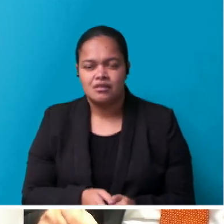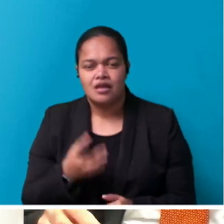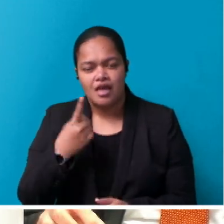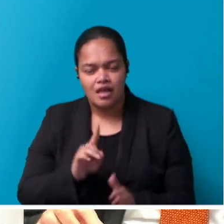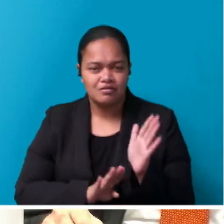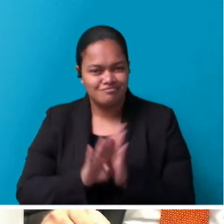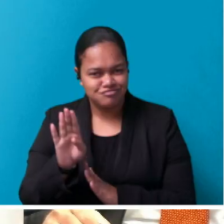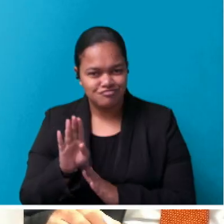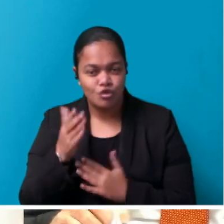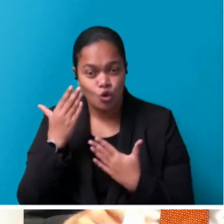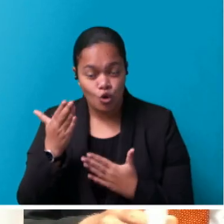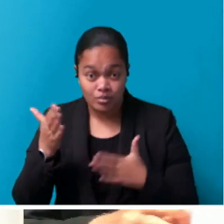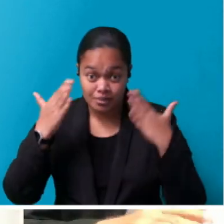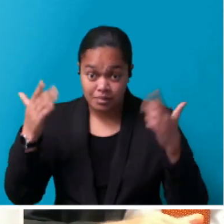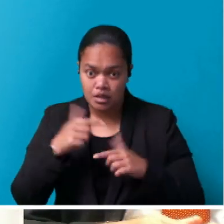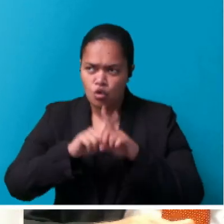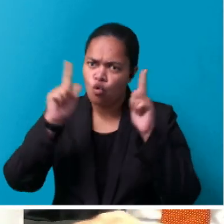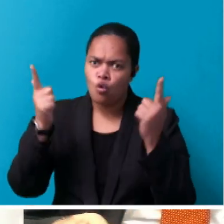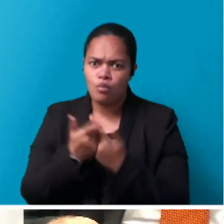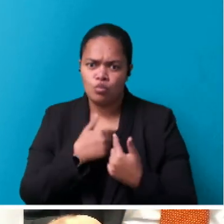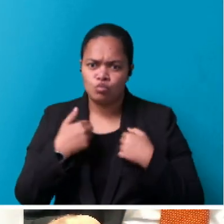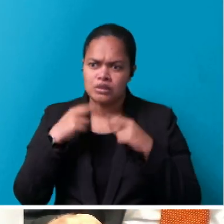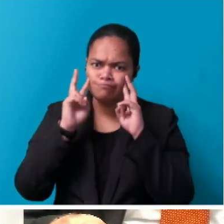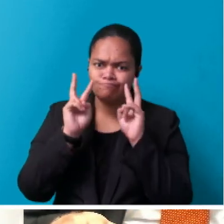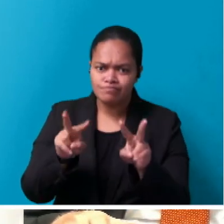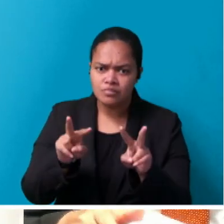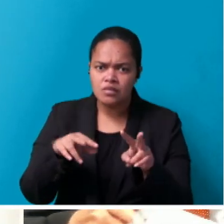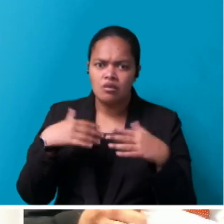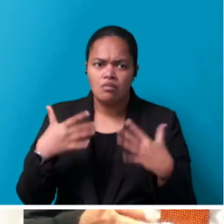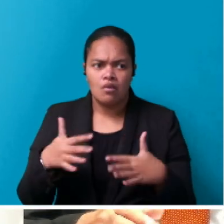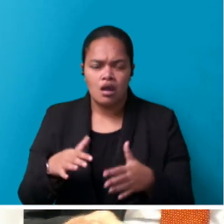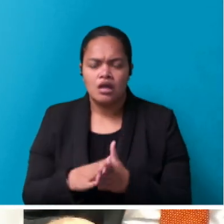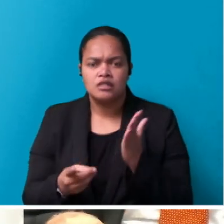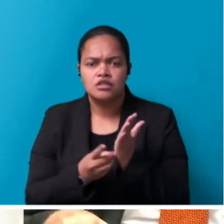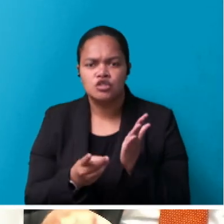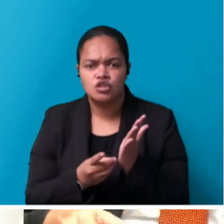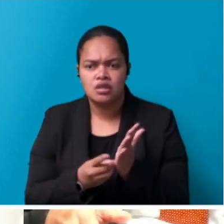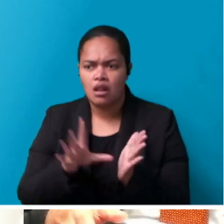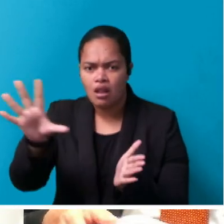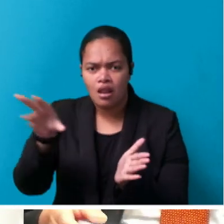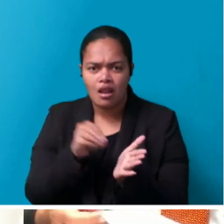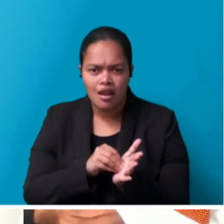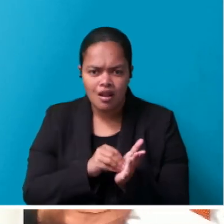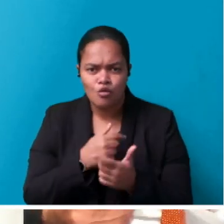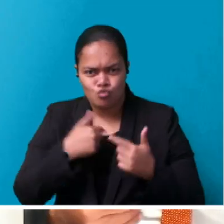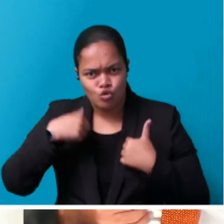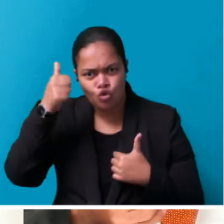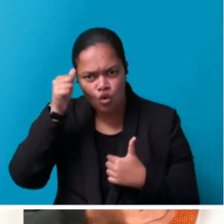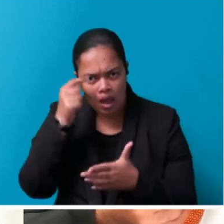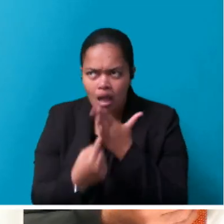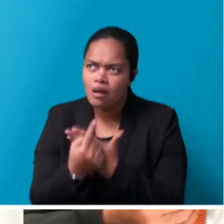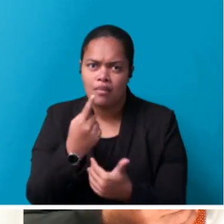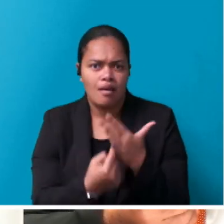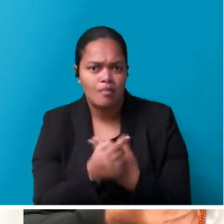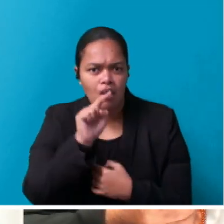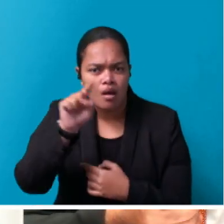Speaker, globally we see the rapid adoption of digital technologies, as we all know. We